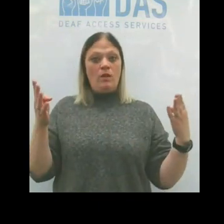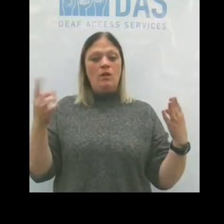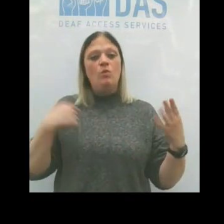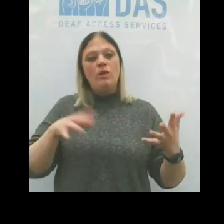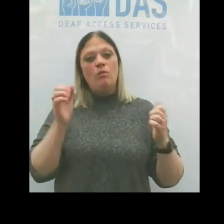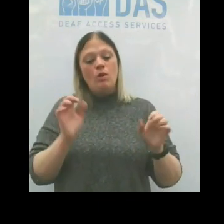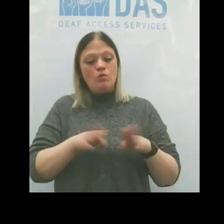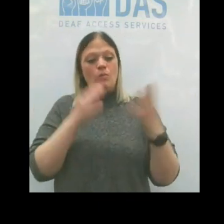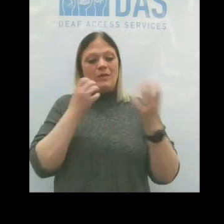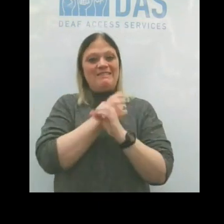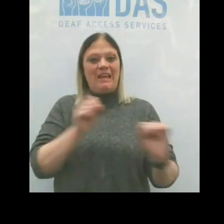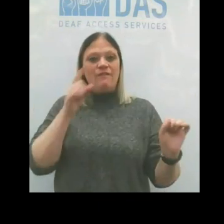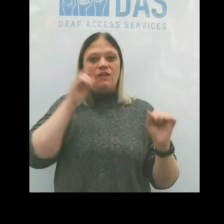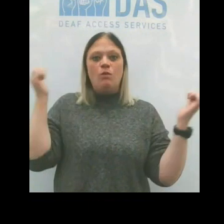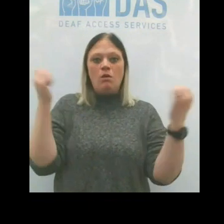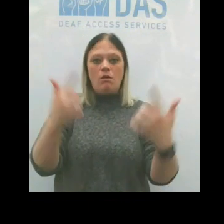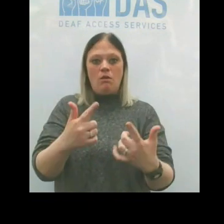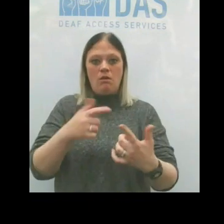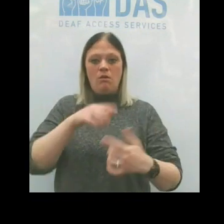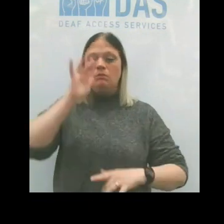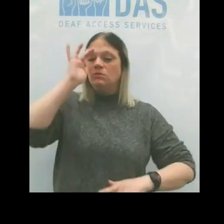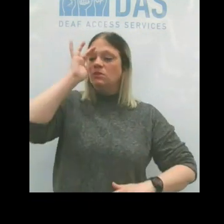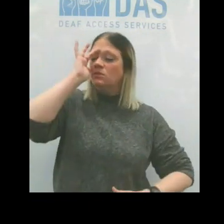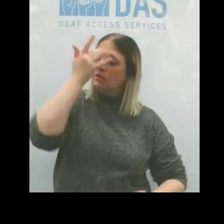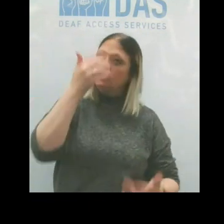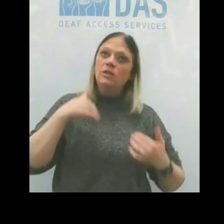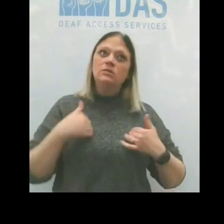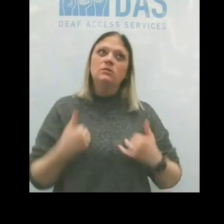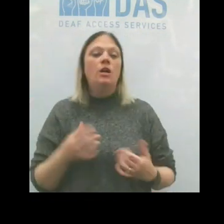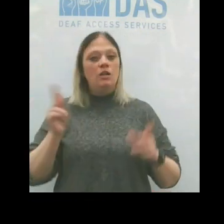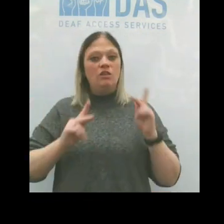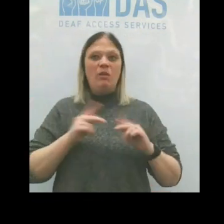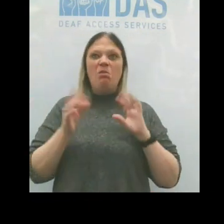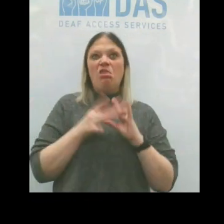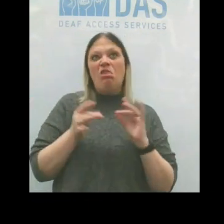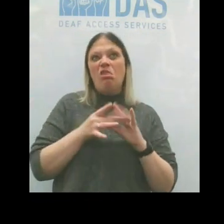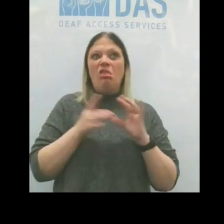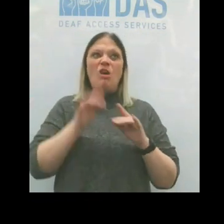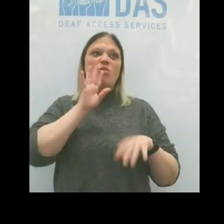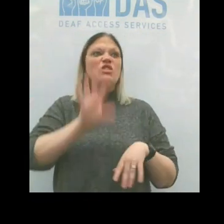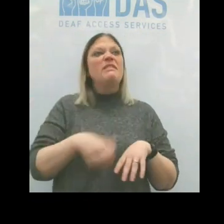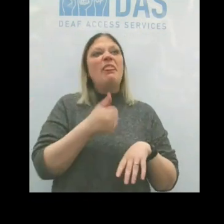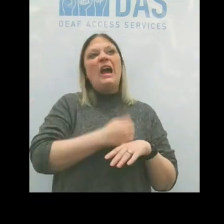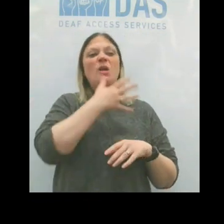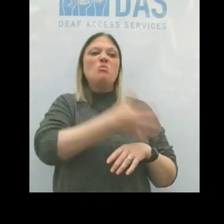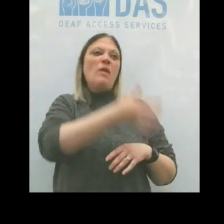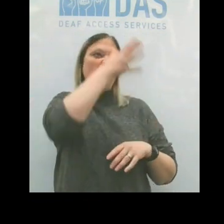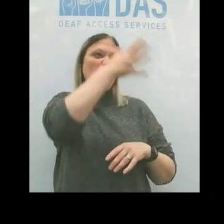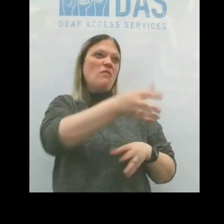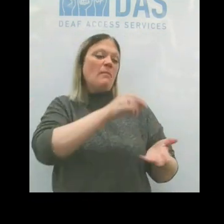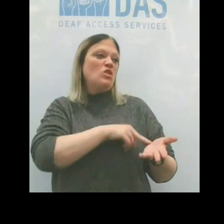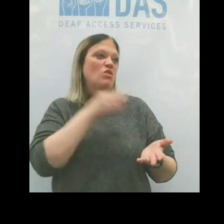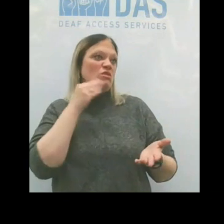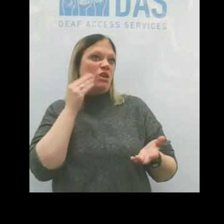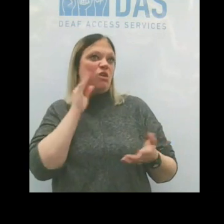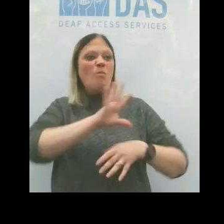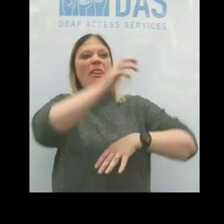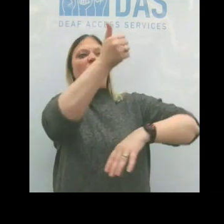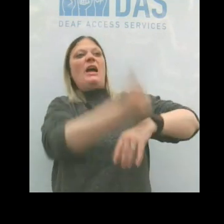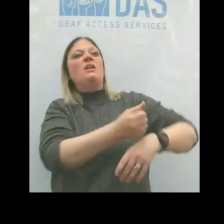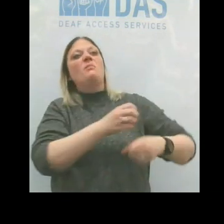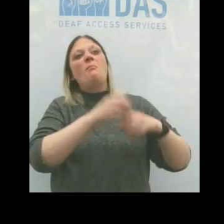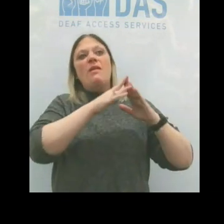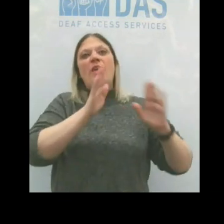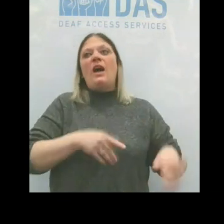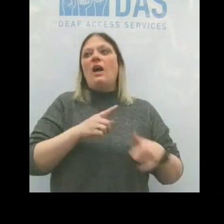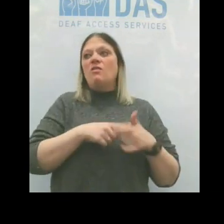safely for all of us. I'm sick and tired of people saying, well, just lock up grandma and grandpa in the nursing home. Lock them up in the house